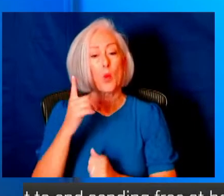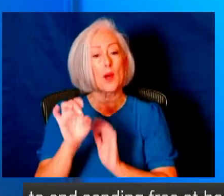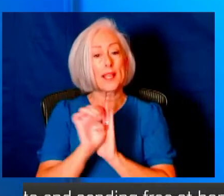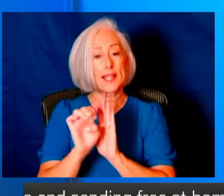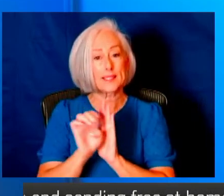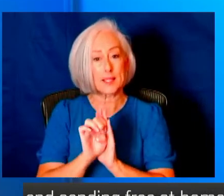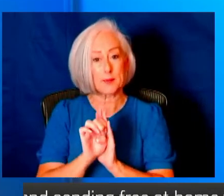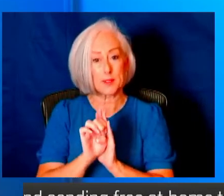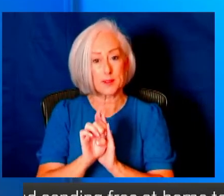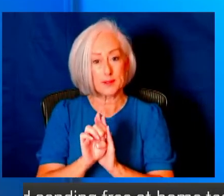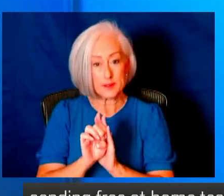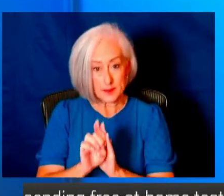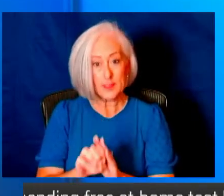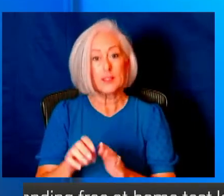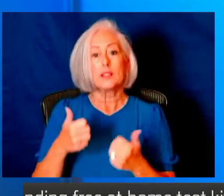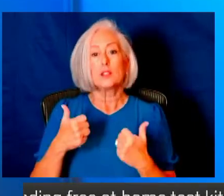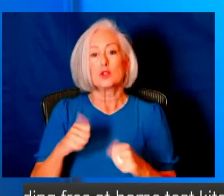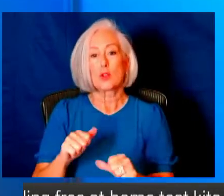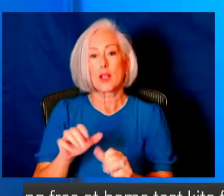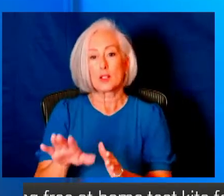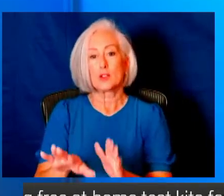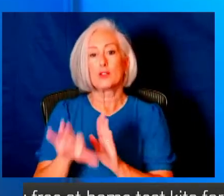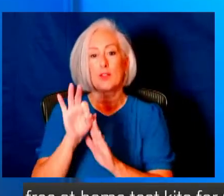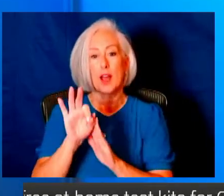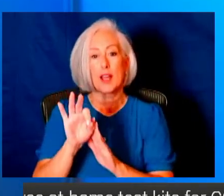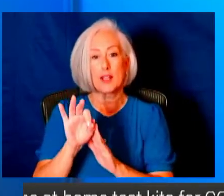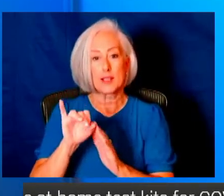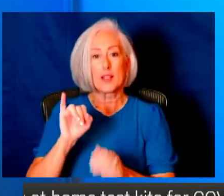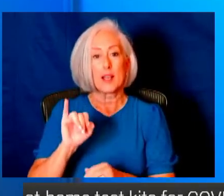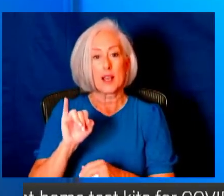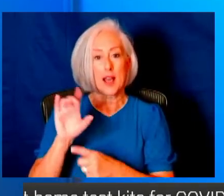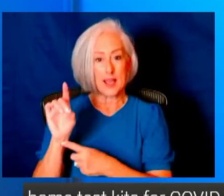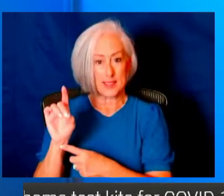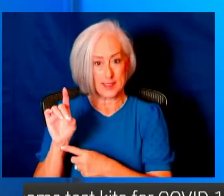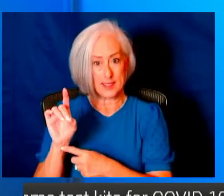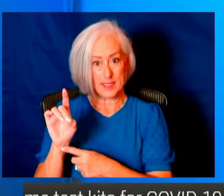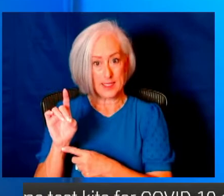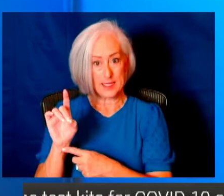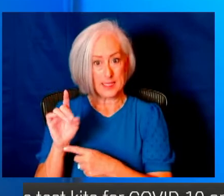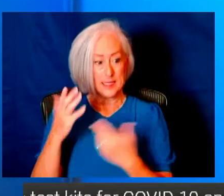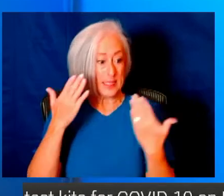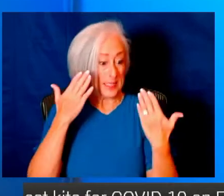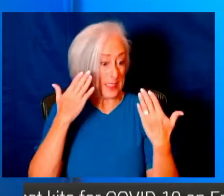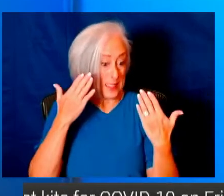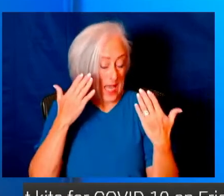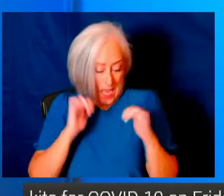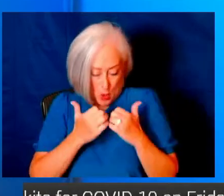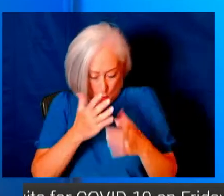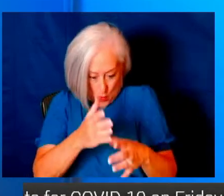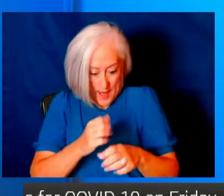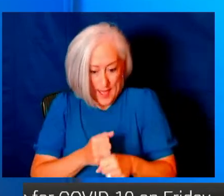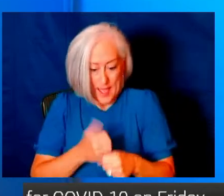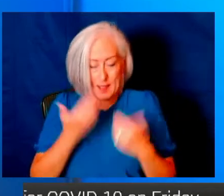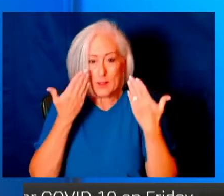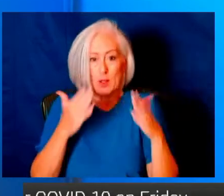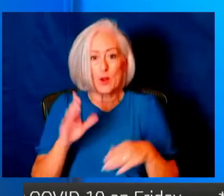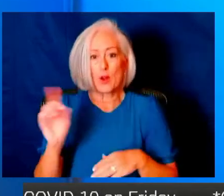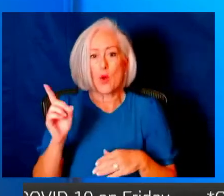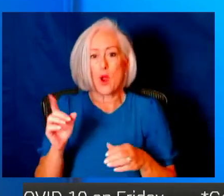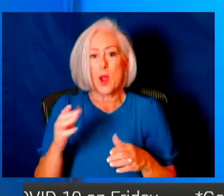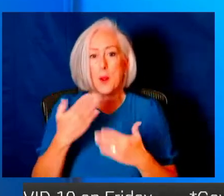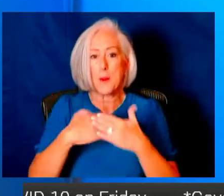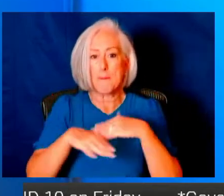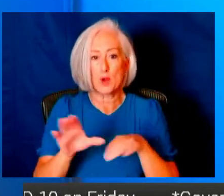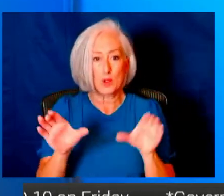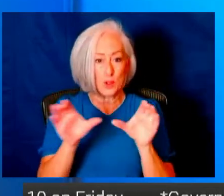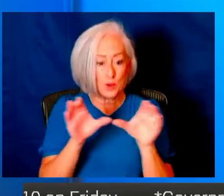ID. It's costly to get an ID, especially when you don't know where your birth certificate is. You have to apply for your birth